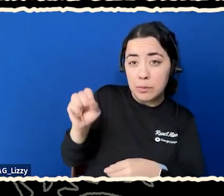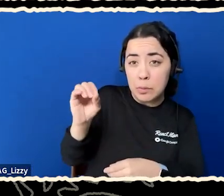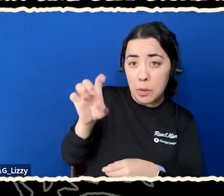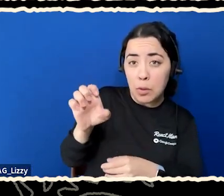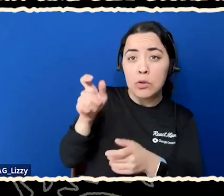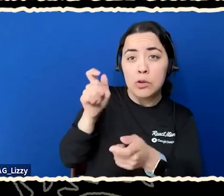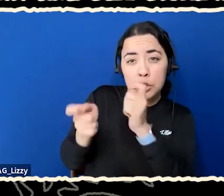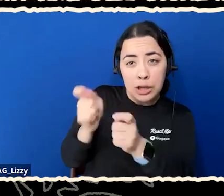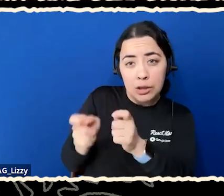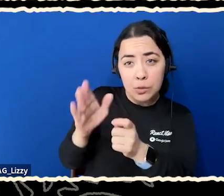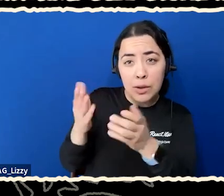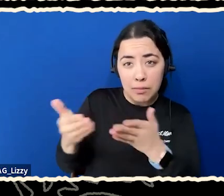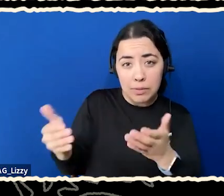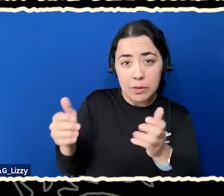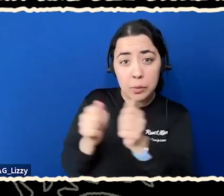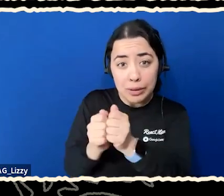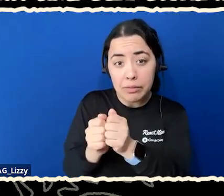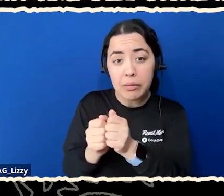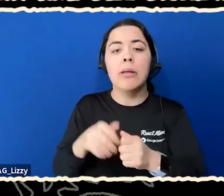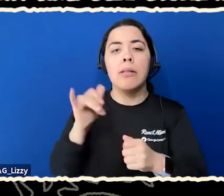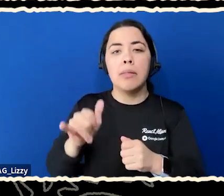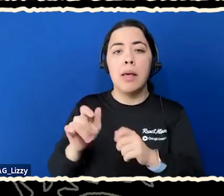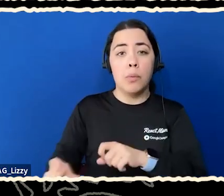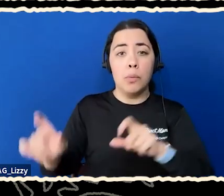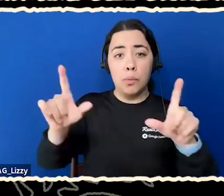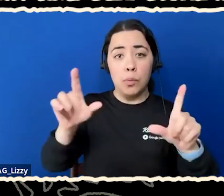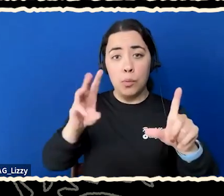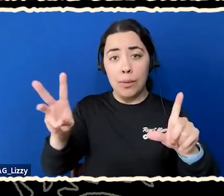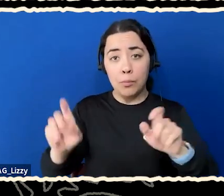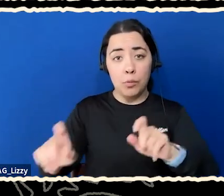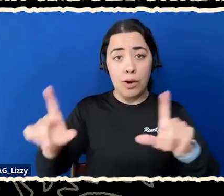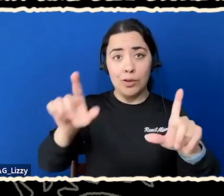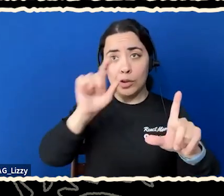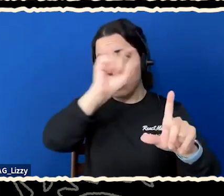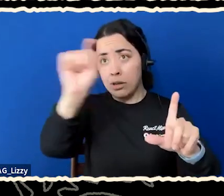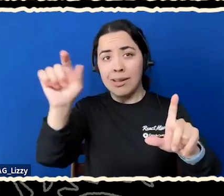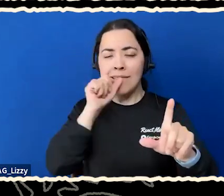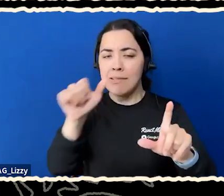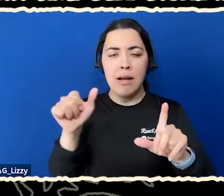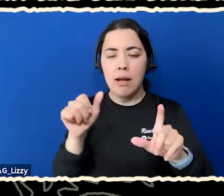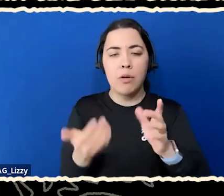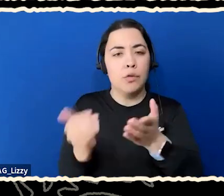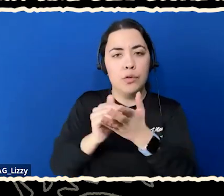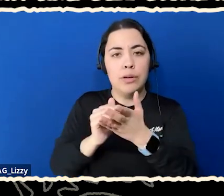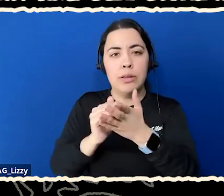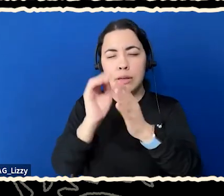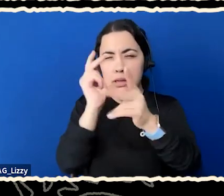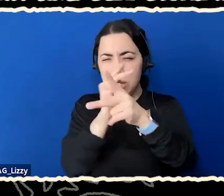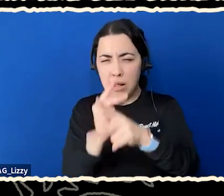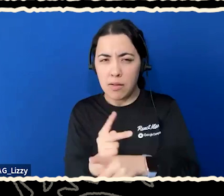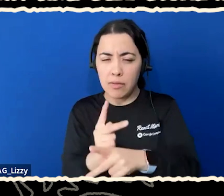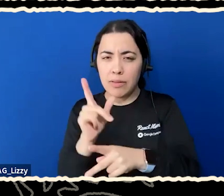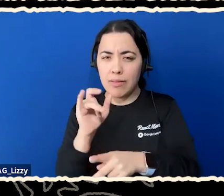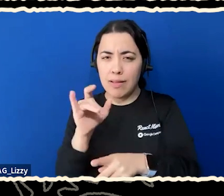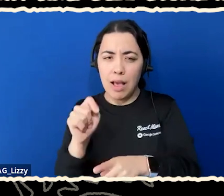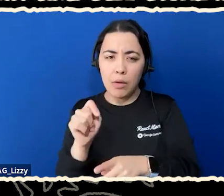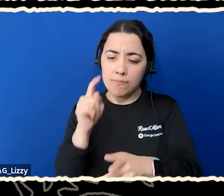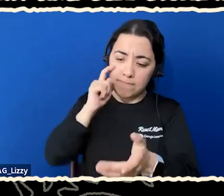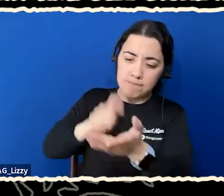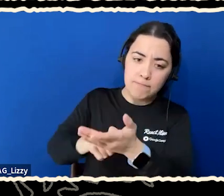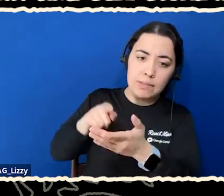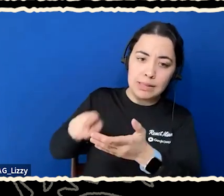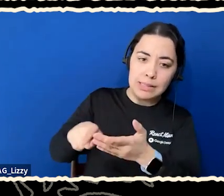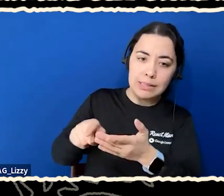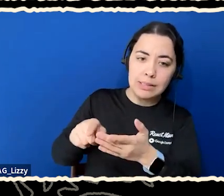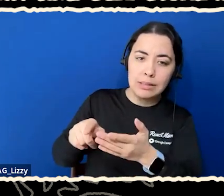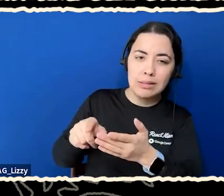width, the browser doesn't immediately recalculate layout. It marks the layout as dirty and defers the